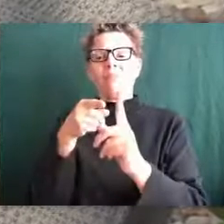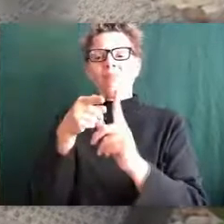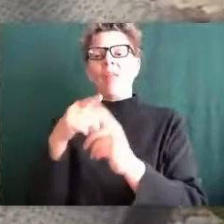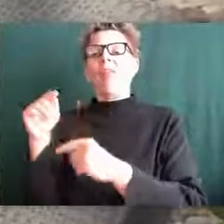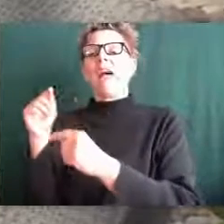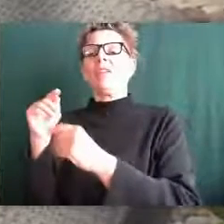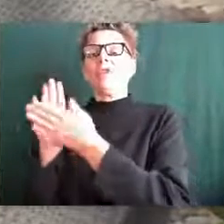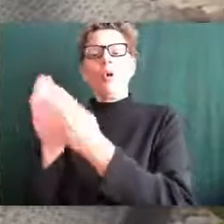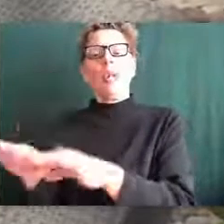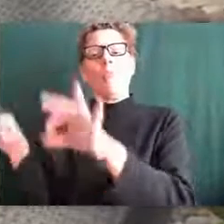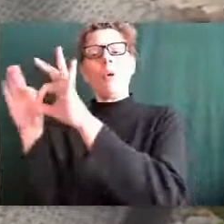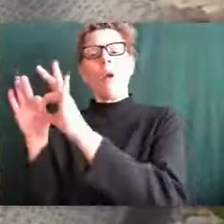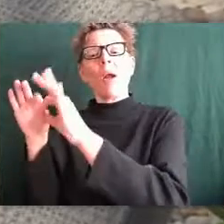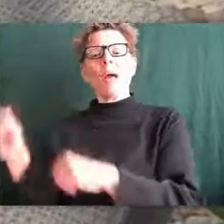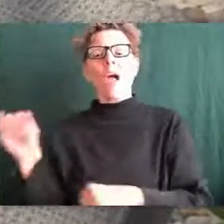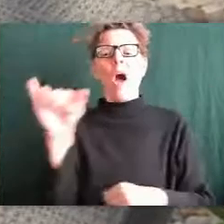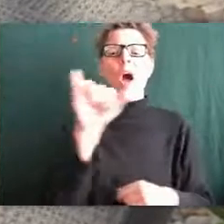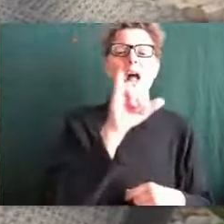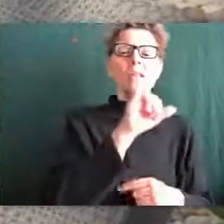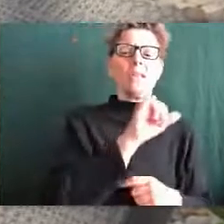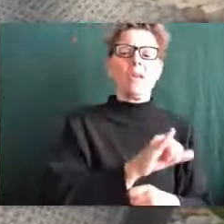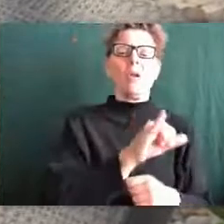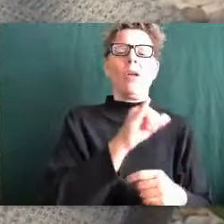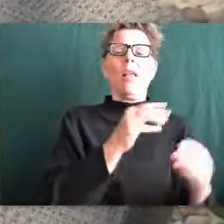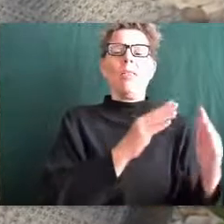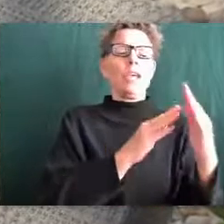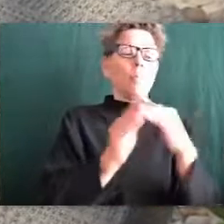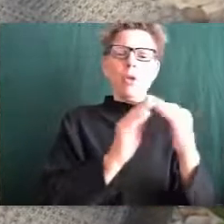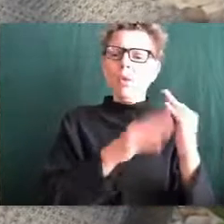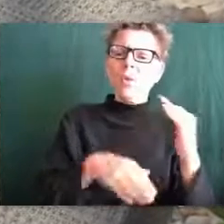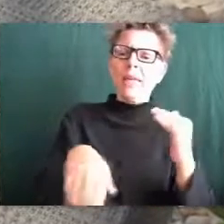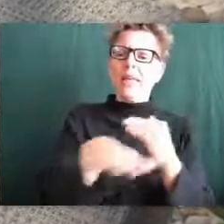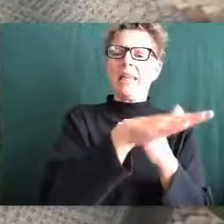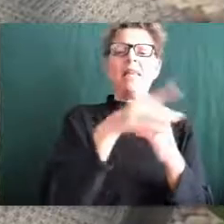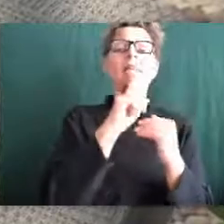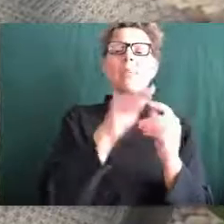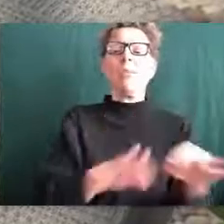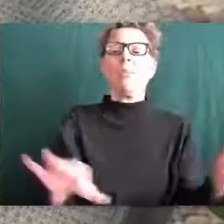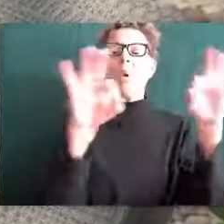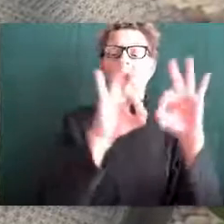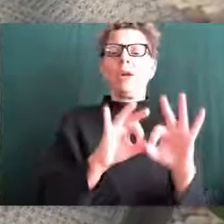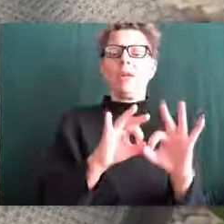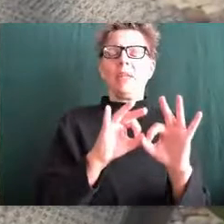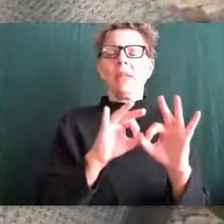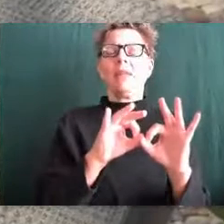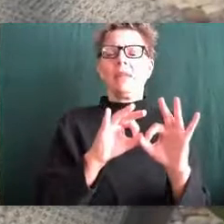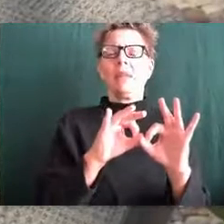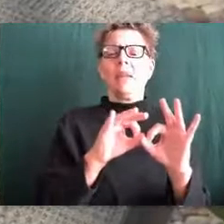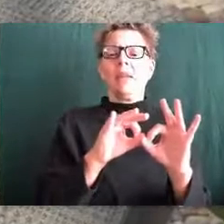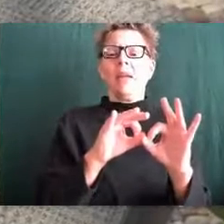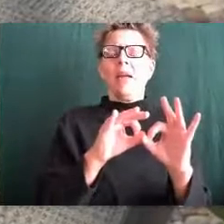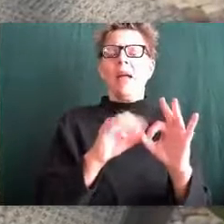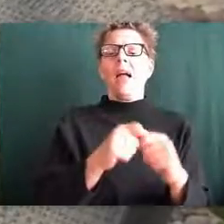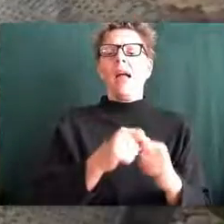parents the parents of these children to also be organized and have a voice